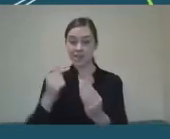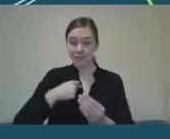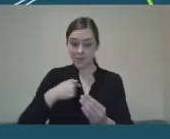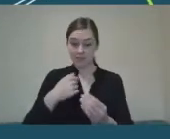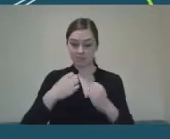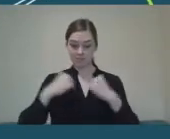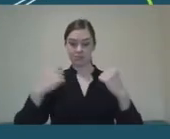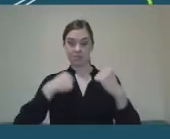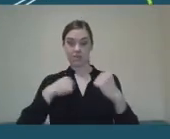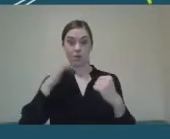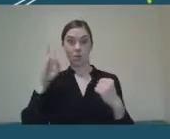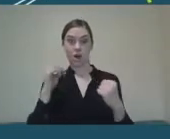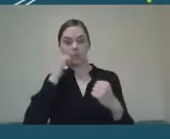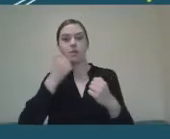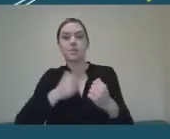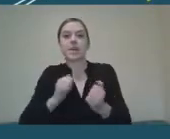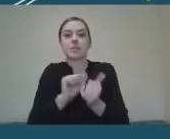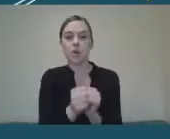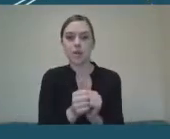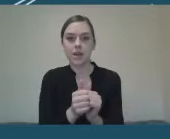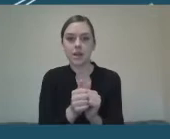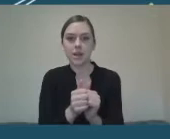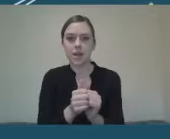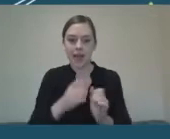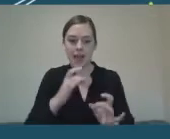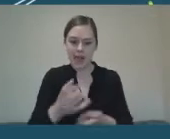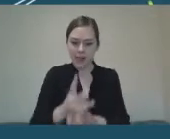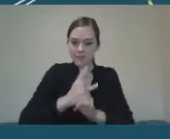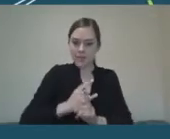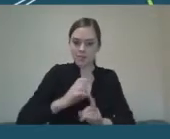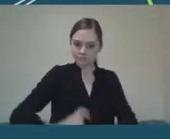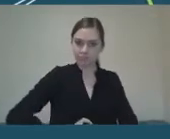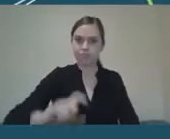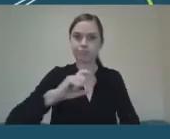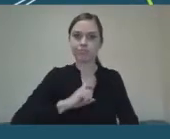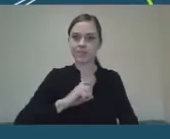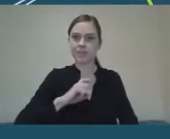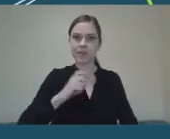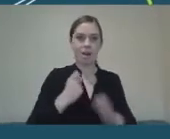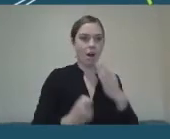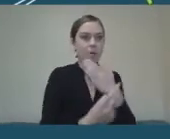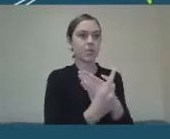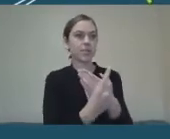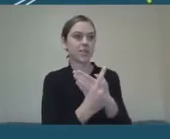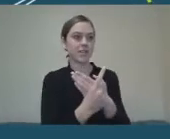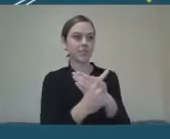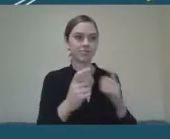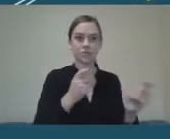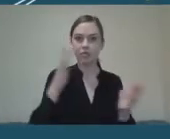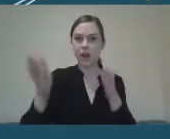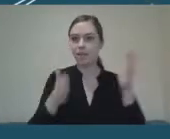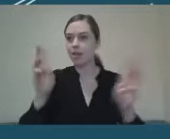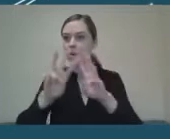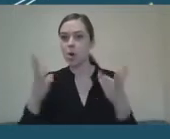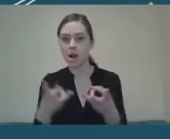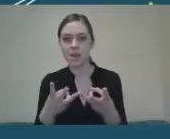My sport has made me a confident person. My sport has given me opportunities to travel the world. And my sport has given me the opportunity